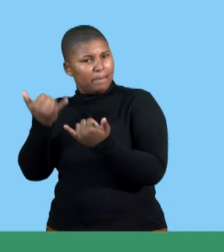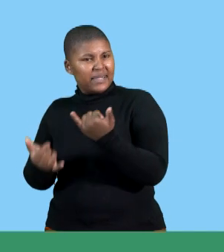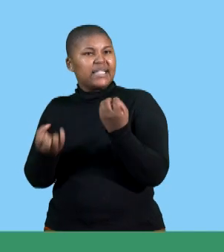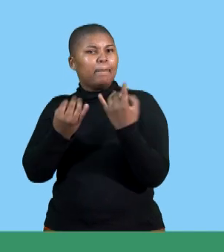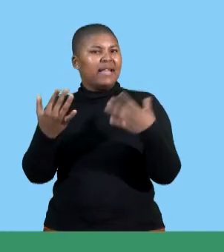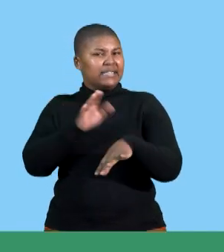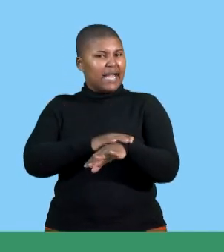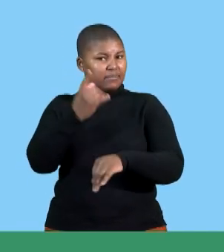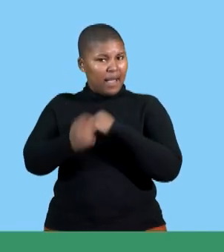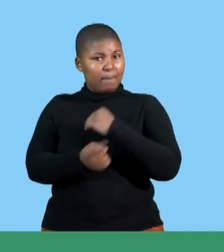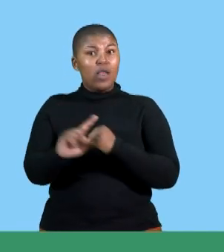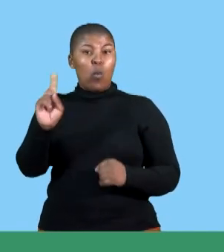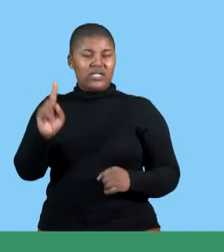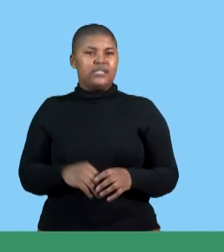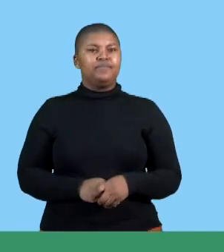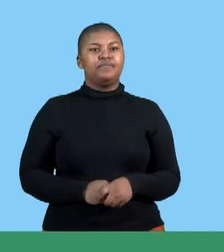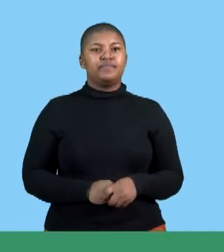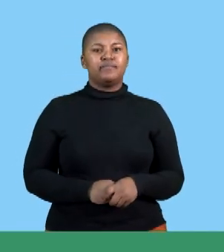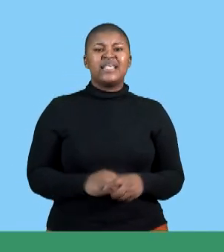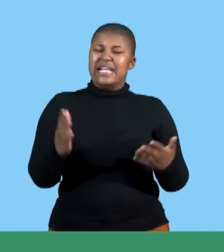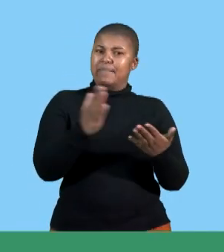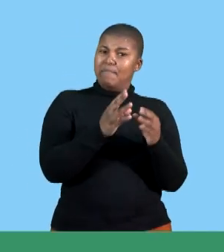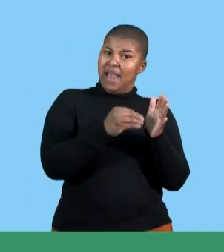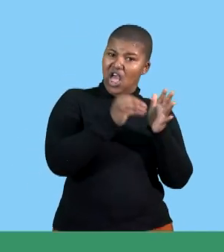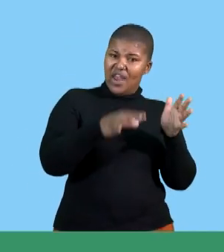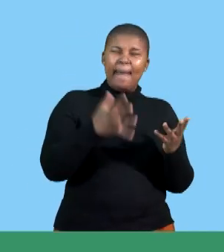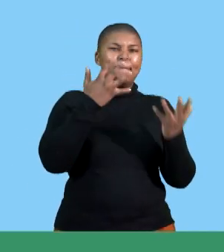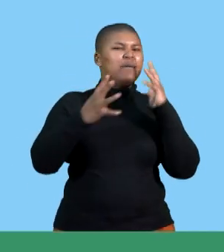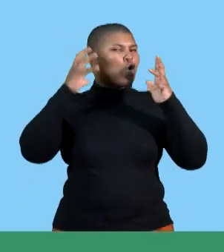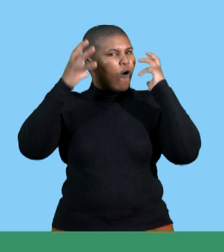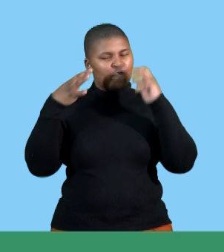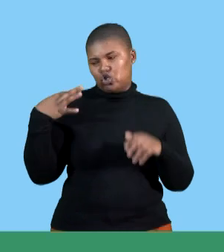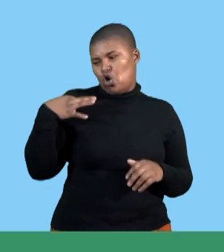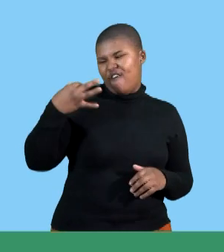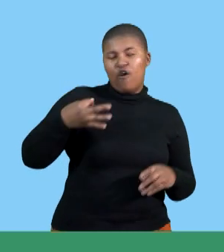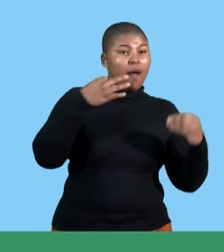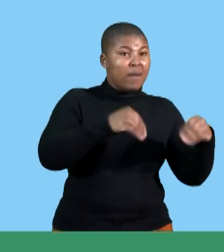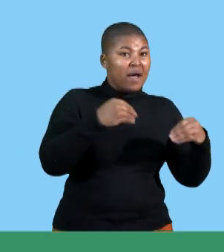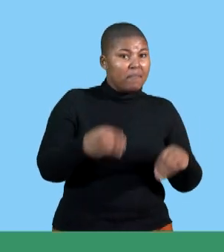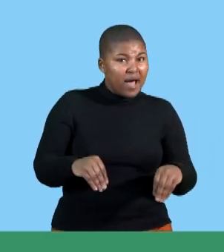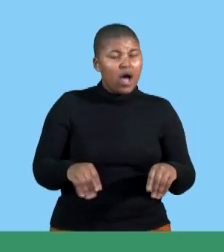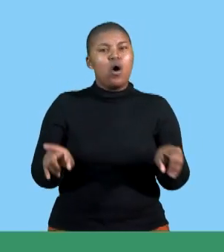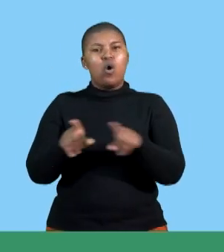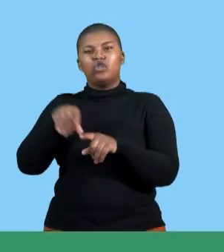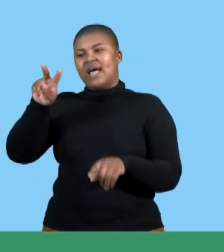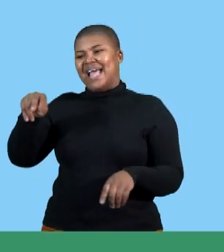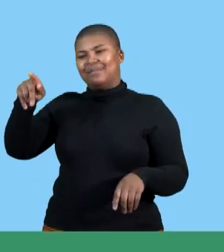are the misconceptions and errors. Learners confuse cooperatives with non-profit